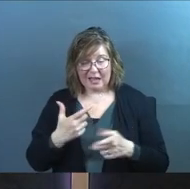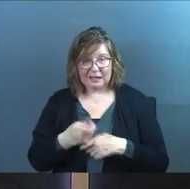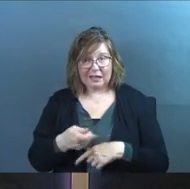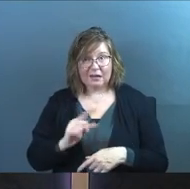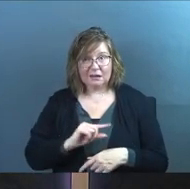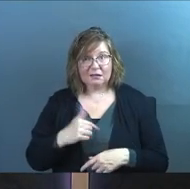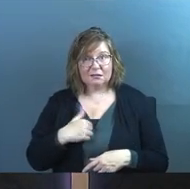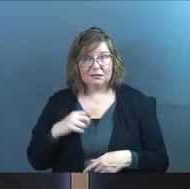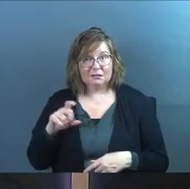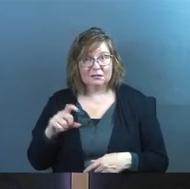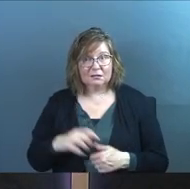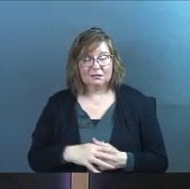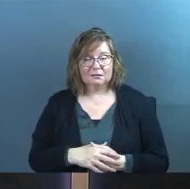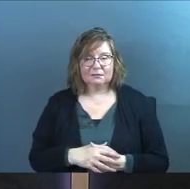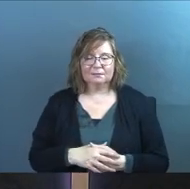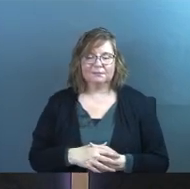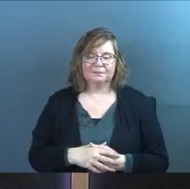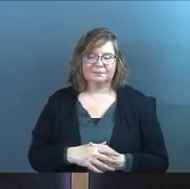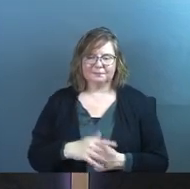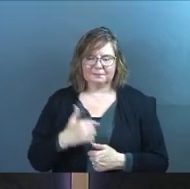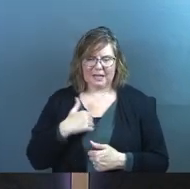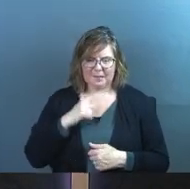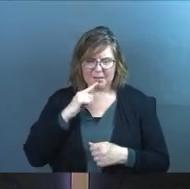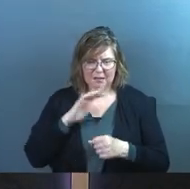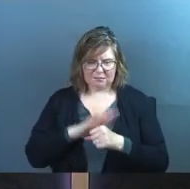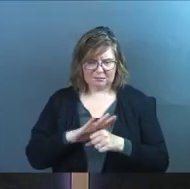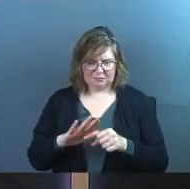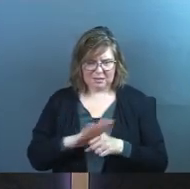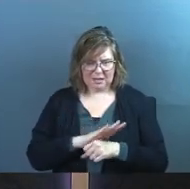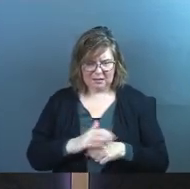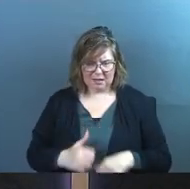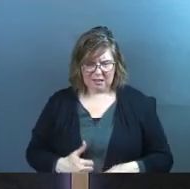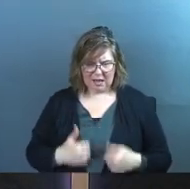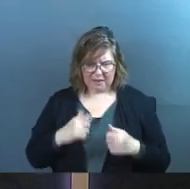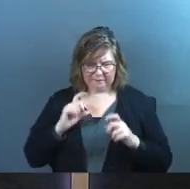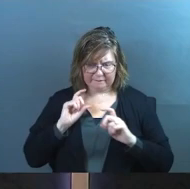get? And Lord, I devoted my whole life to you.